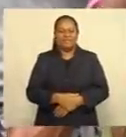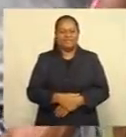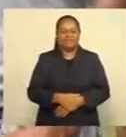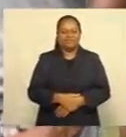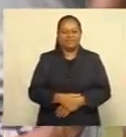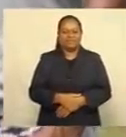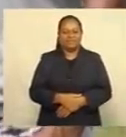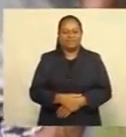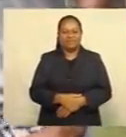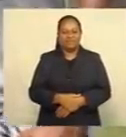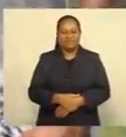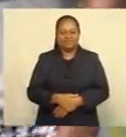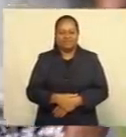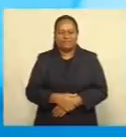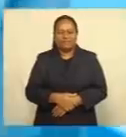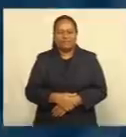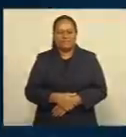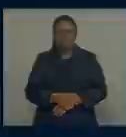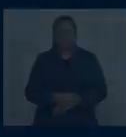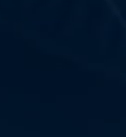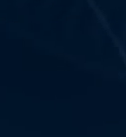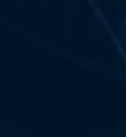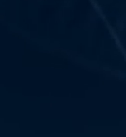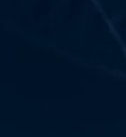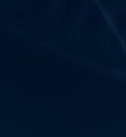View, FBC News.